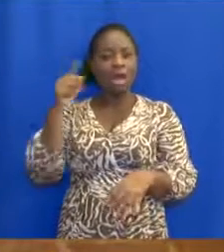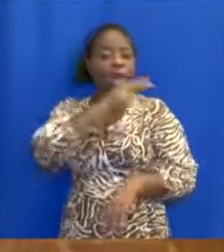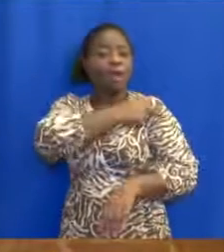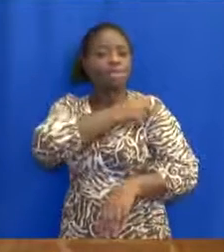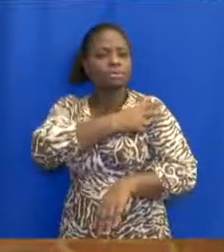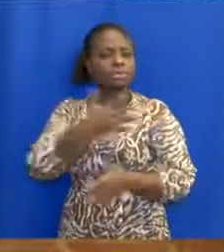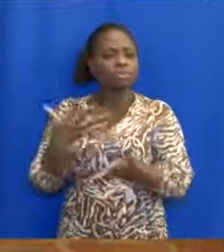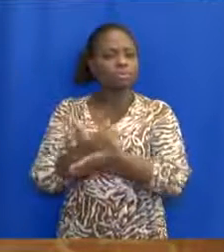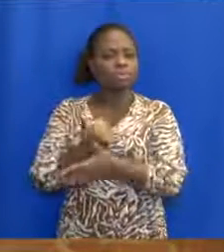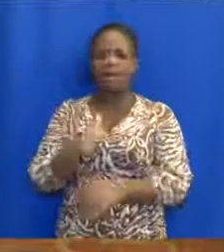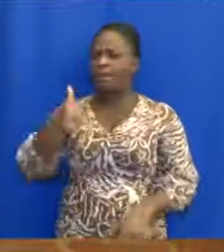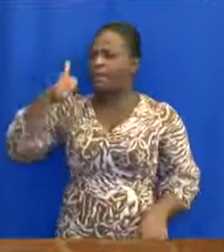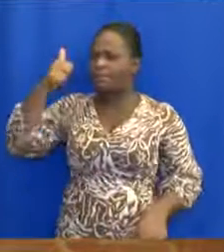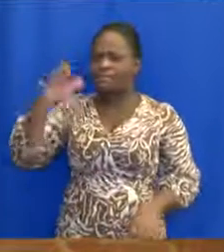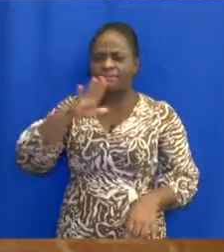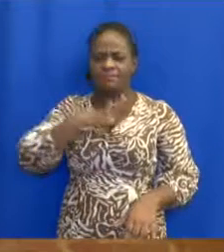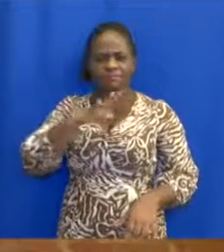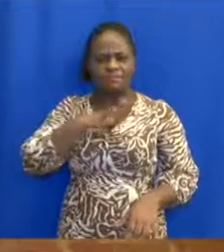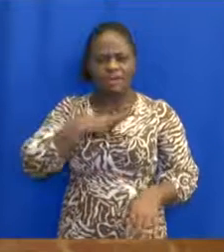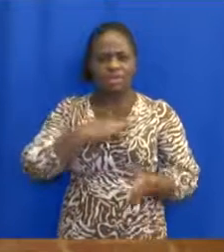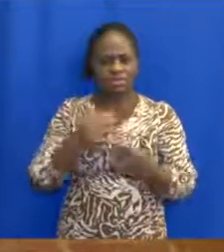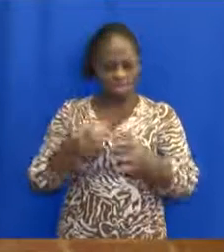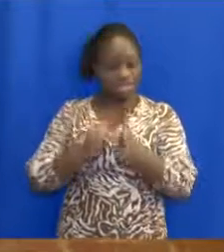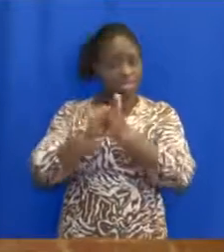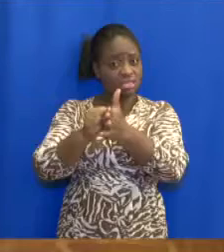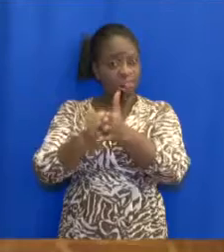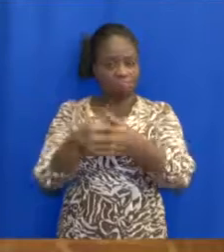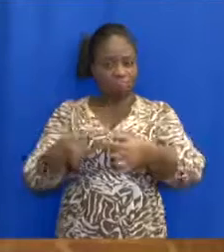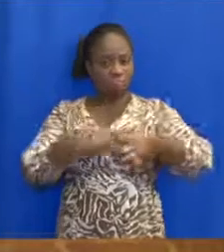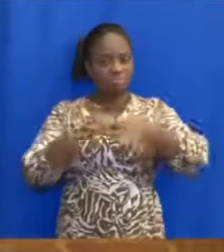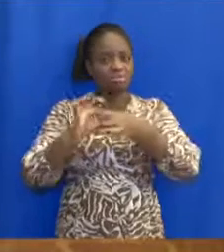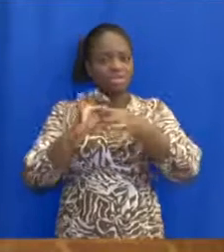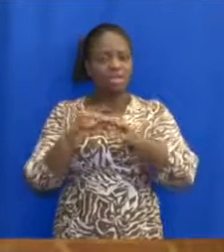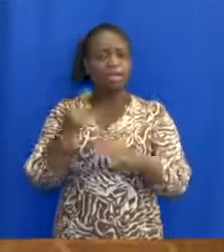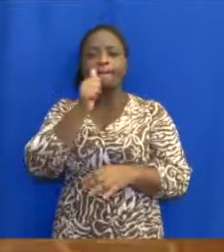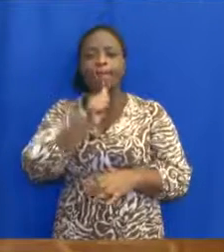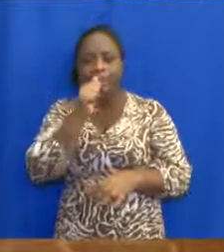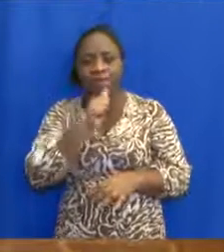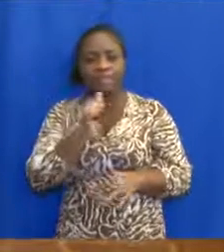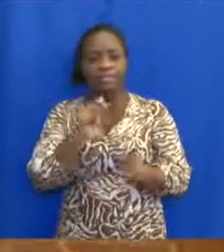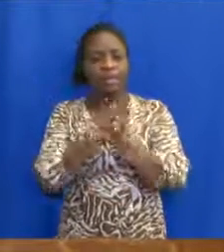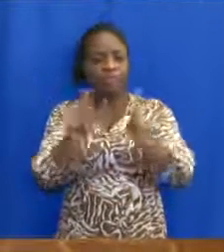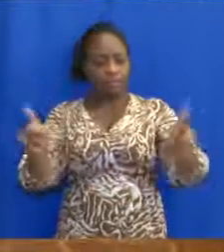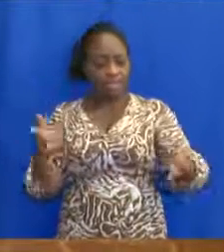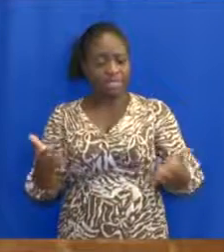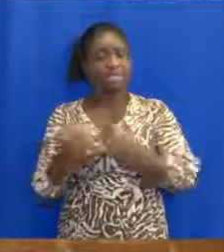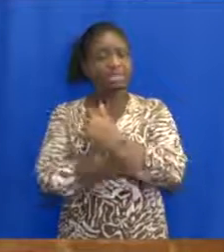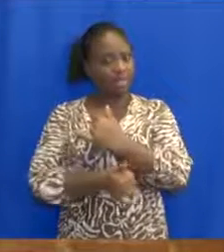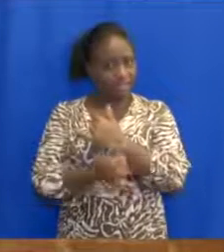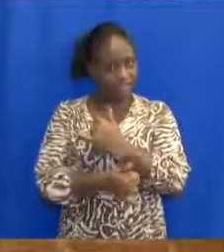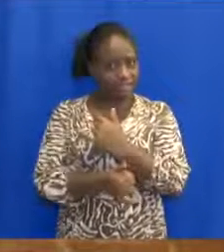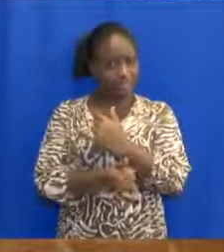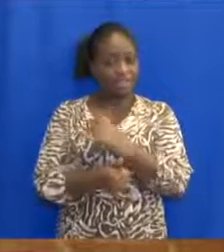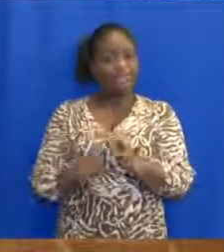facility which serves as an example of cooperation between the public and private sectors in our country.